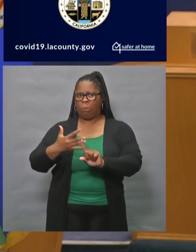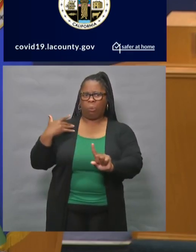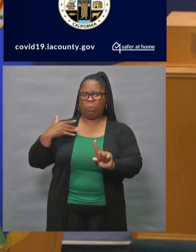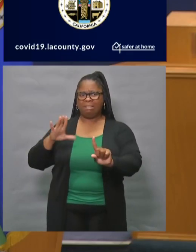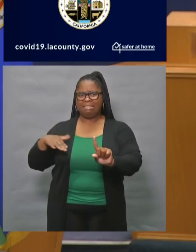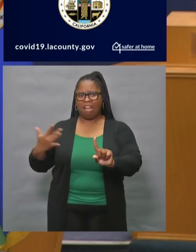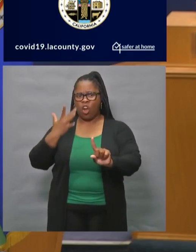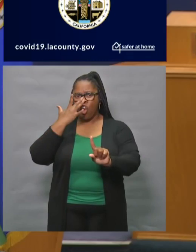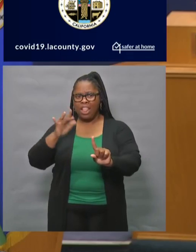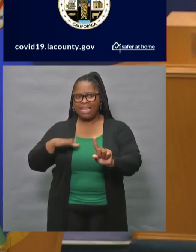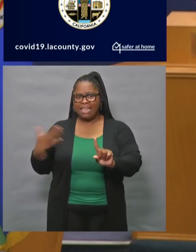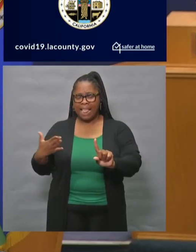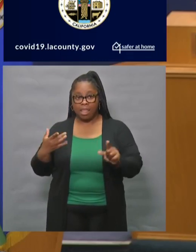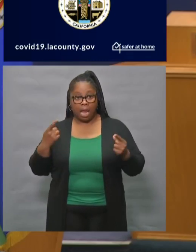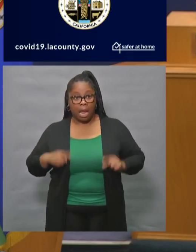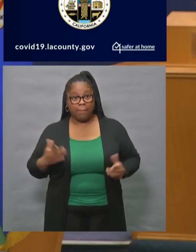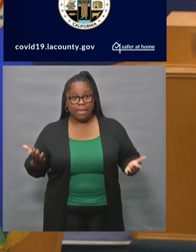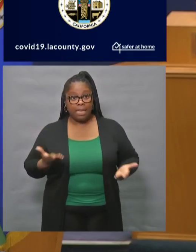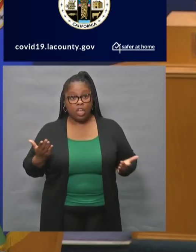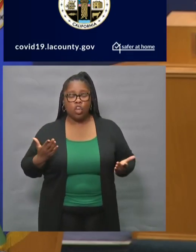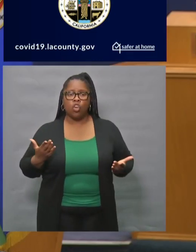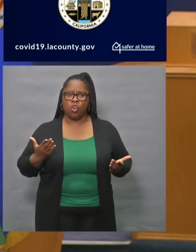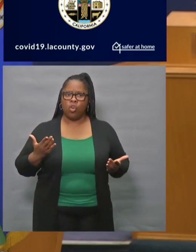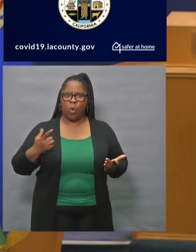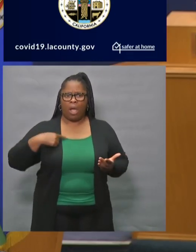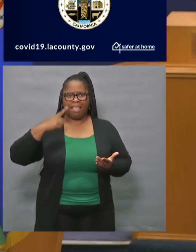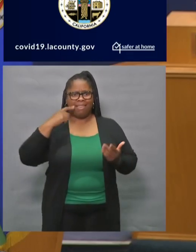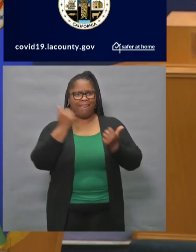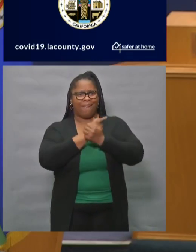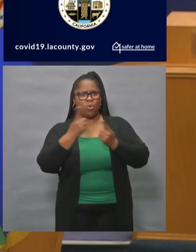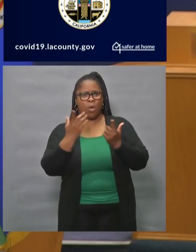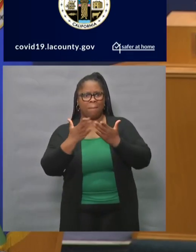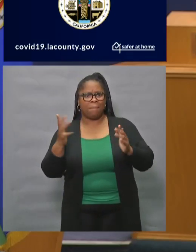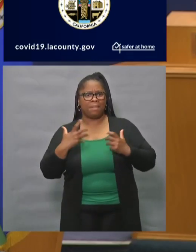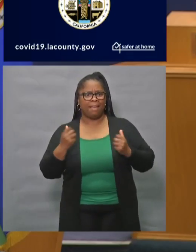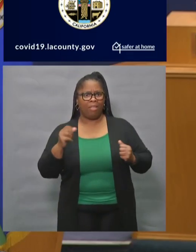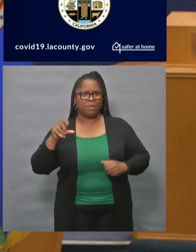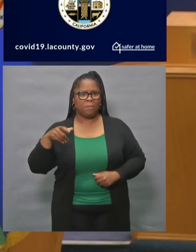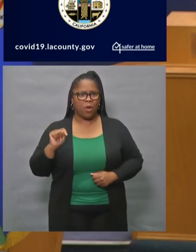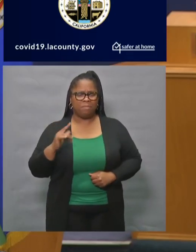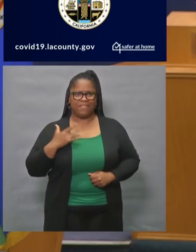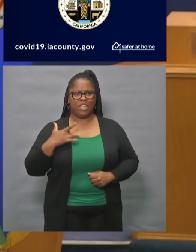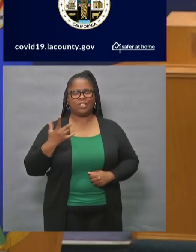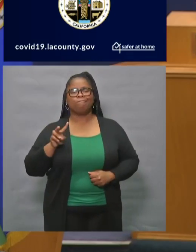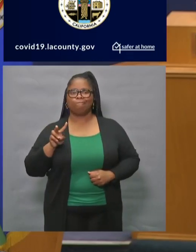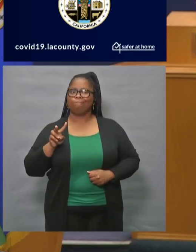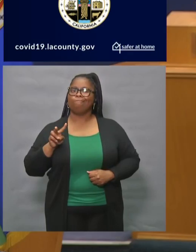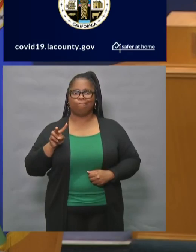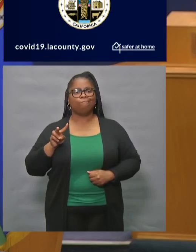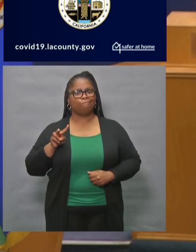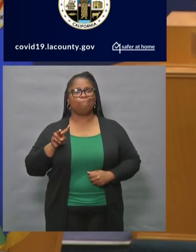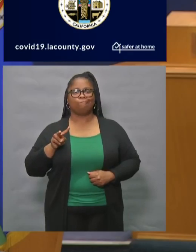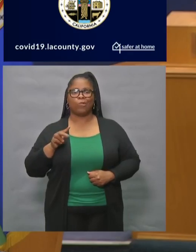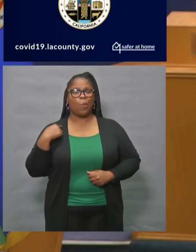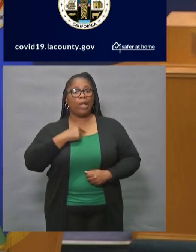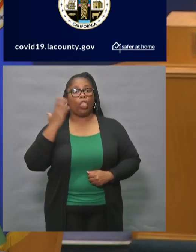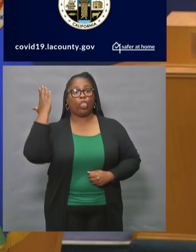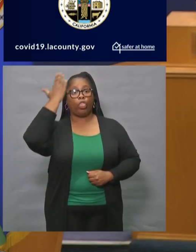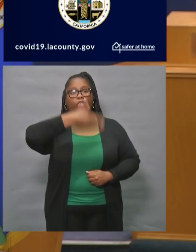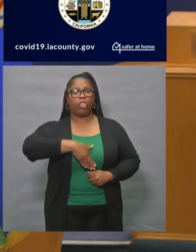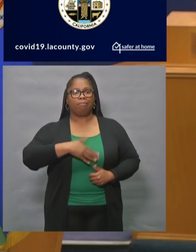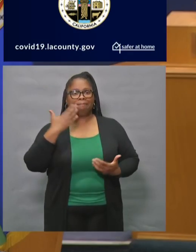early deaths here? I think everybody in public health would say that we anticipate that there were many more early deaths across